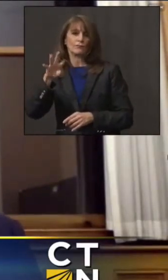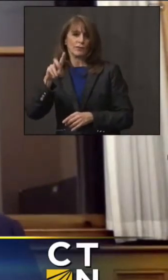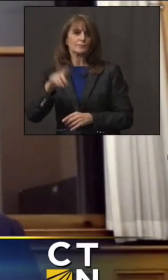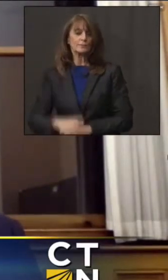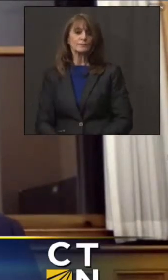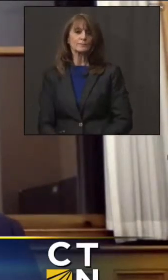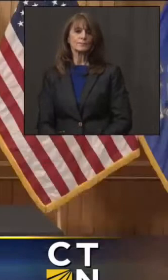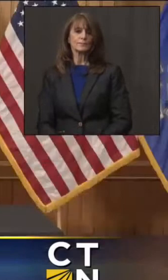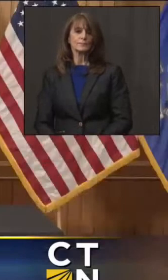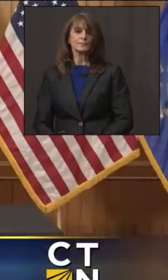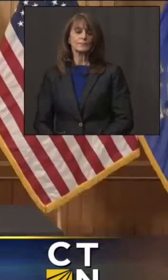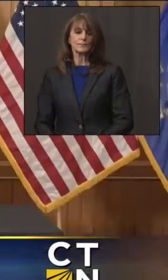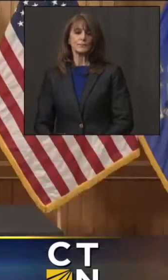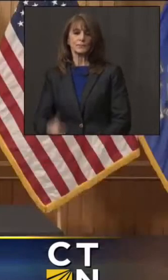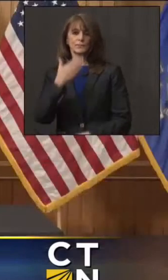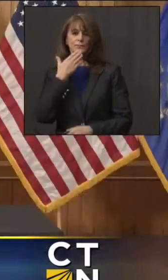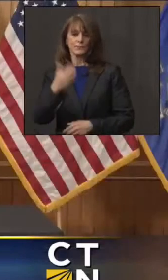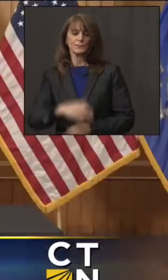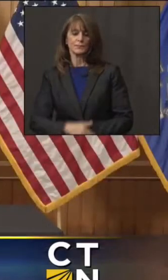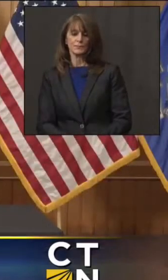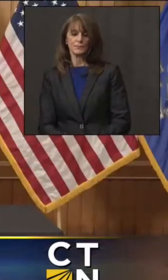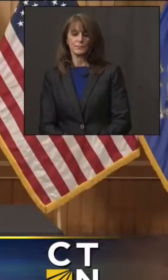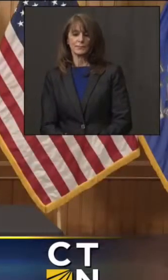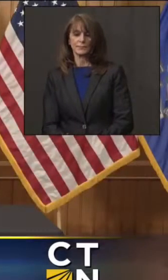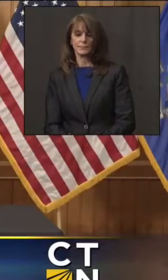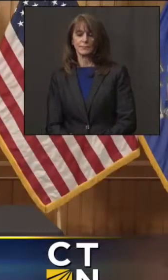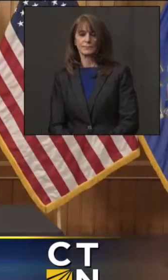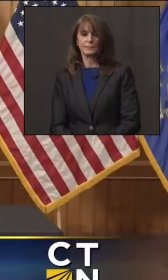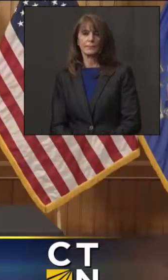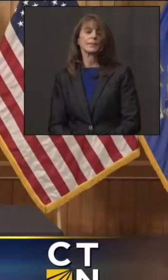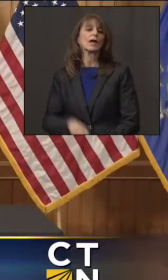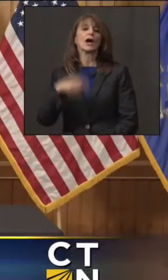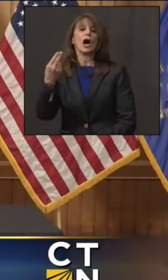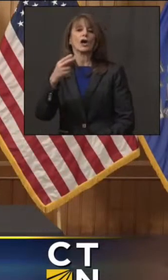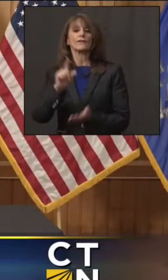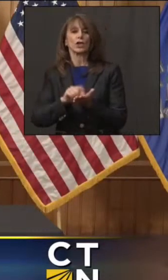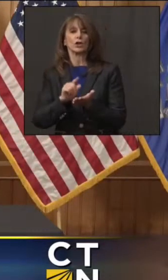Okay. All right. Thanks, everybody. The Hartford Courant.